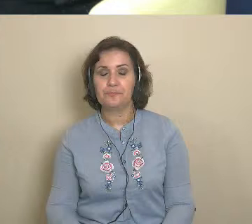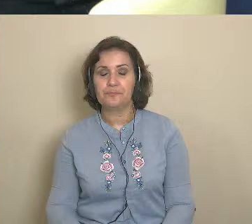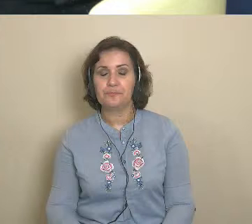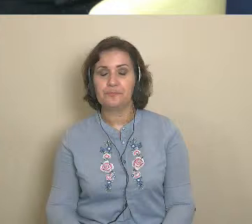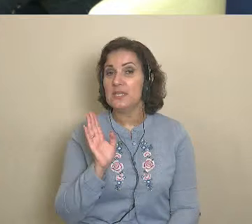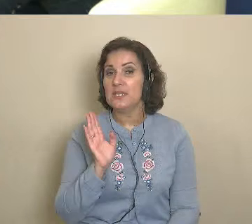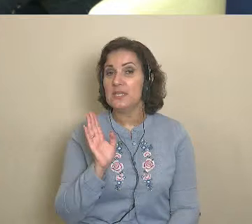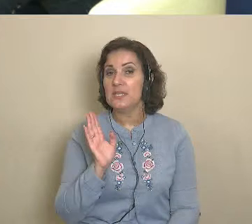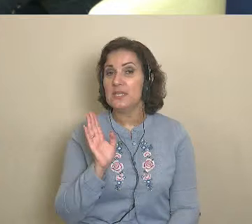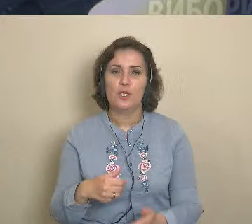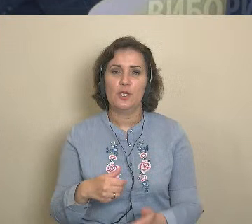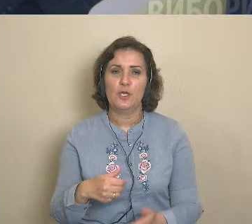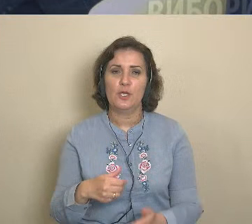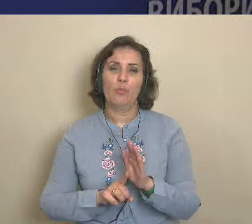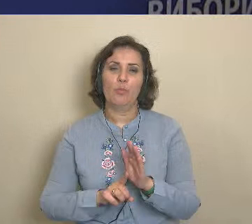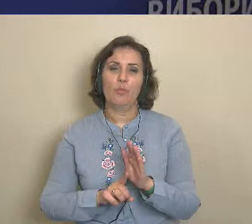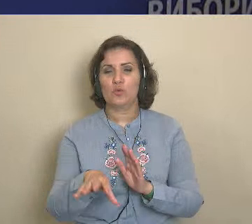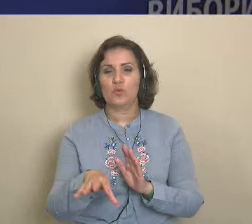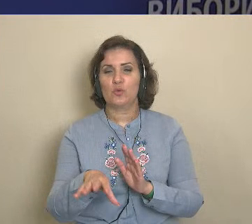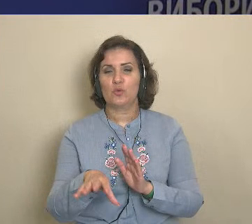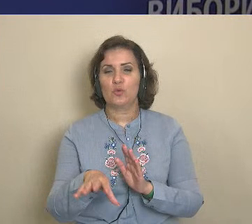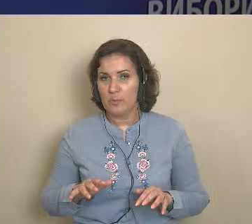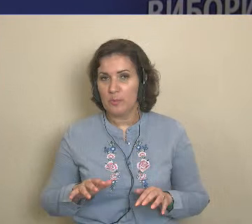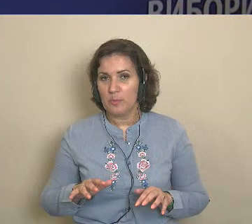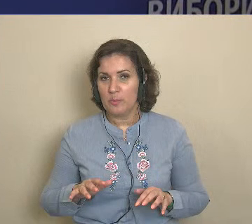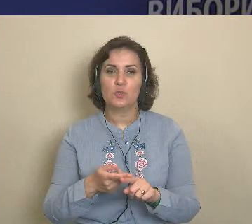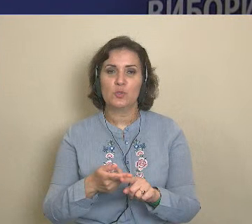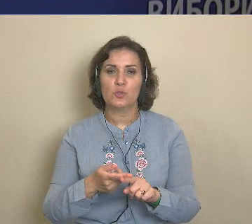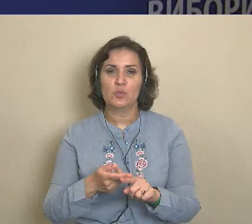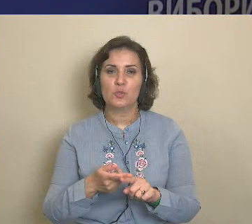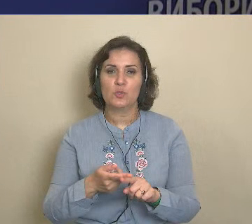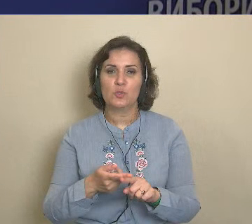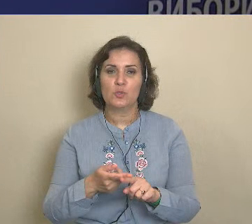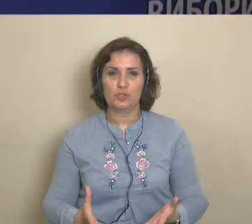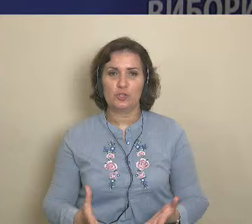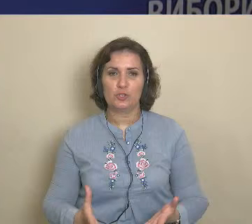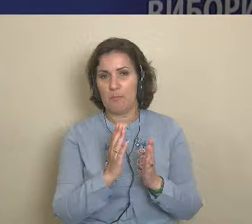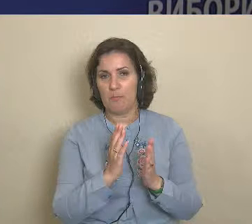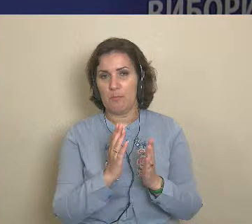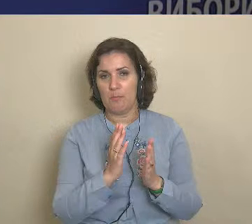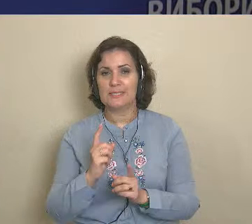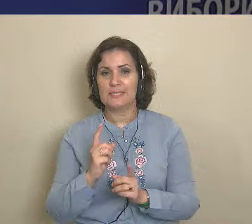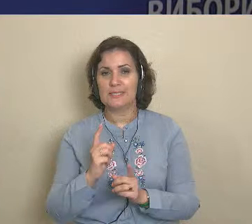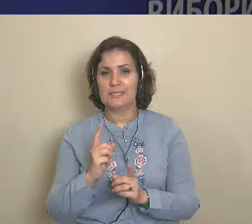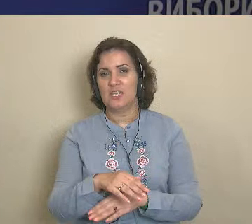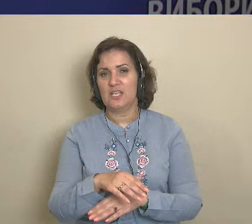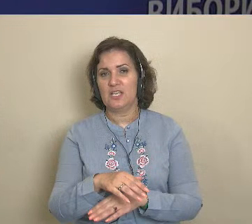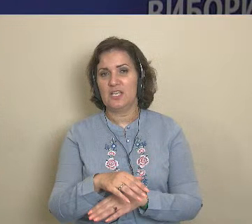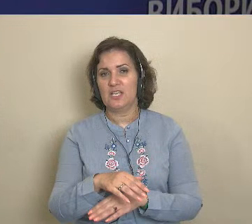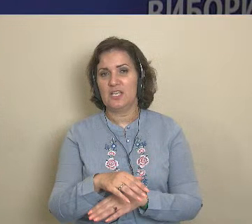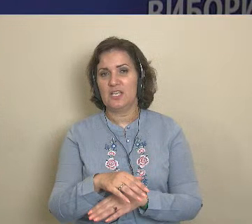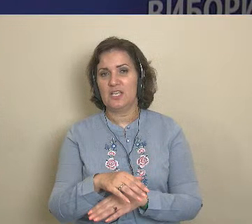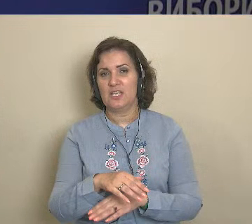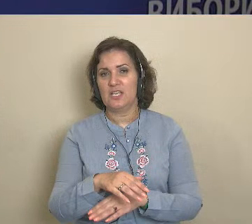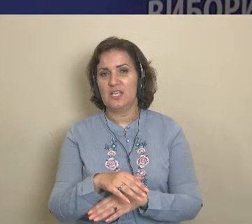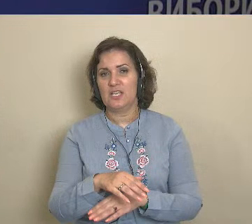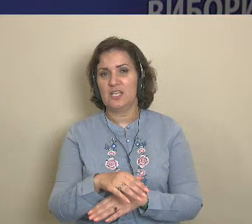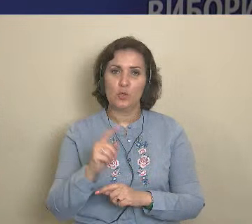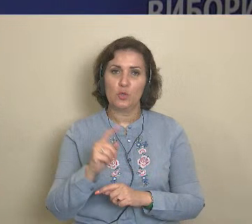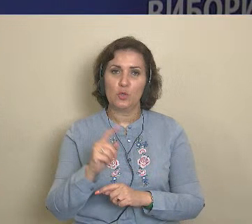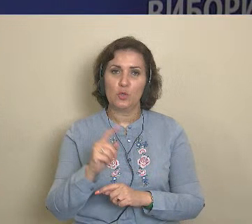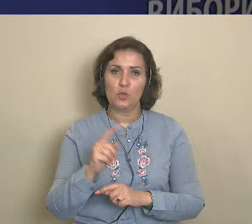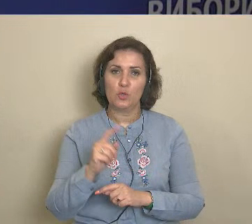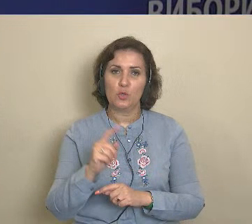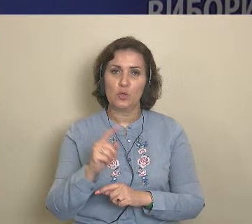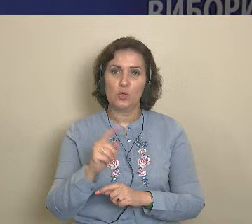their attitude, maybe you have information even prior to the beginning of the electoral process. The simplification of the change of